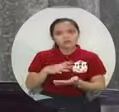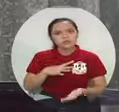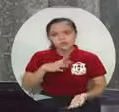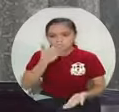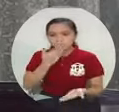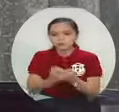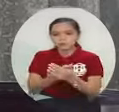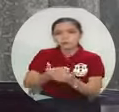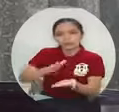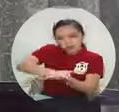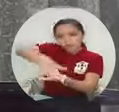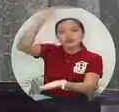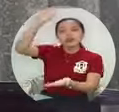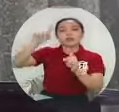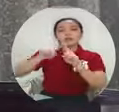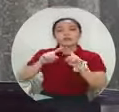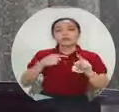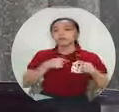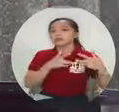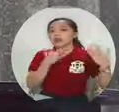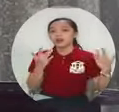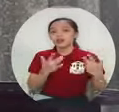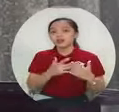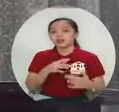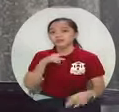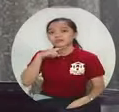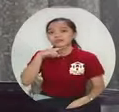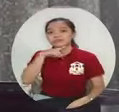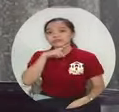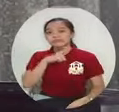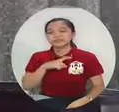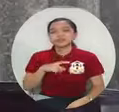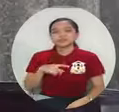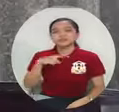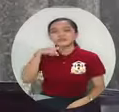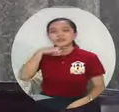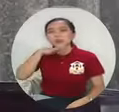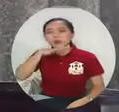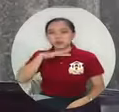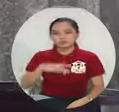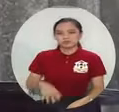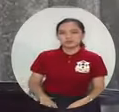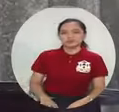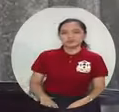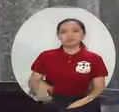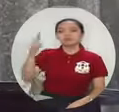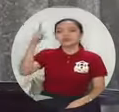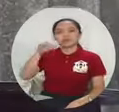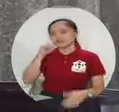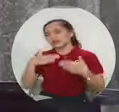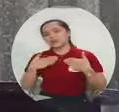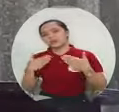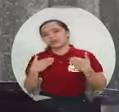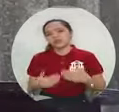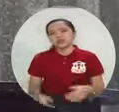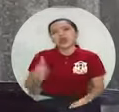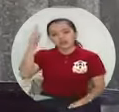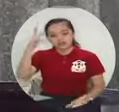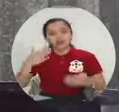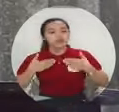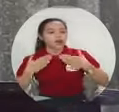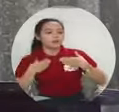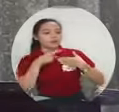God. Then next is that giving, the proper way of giving our first fruit is that we should